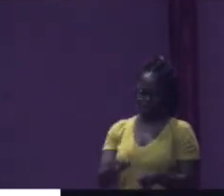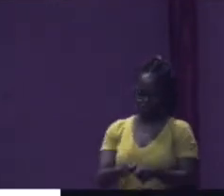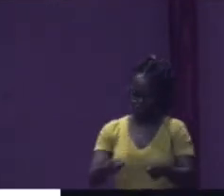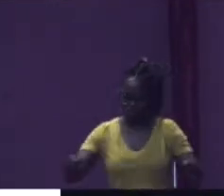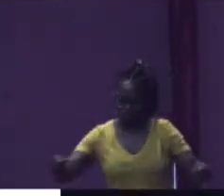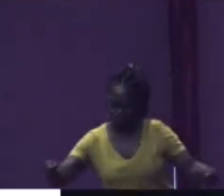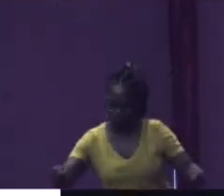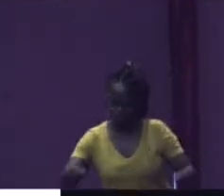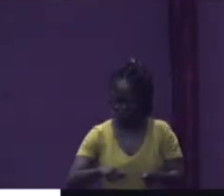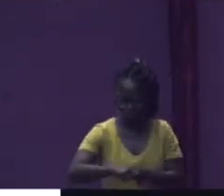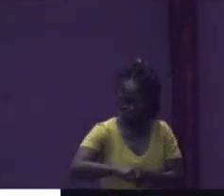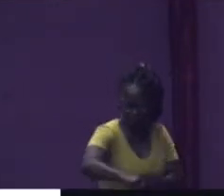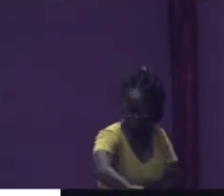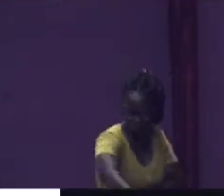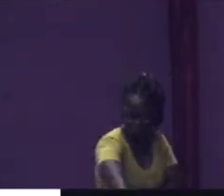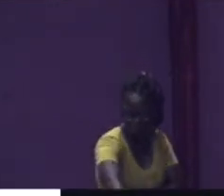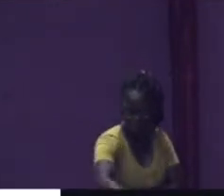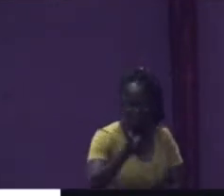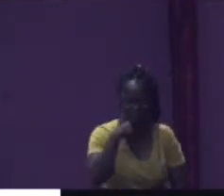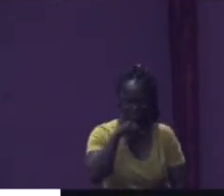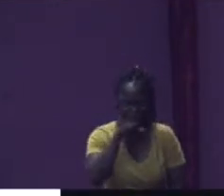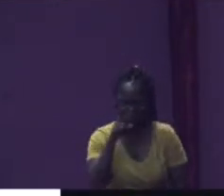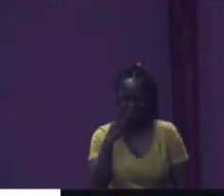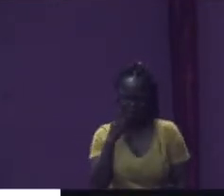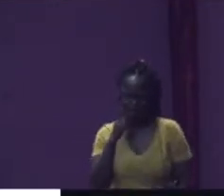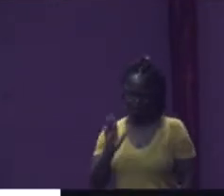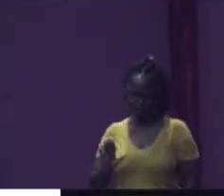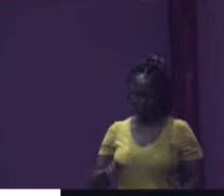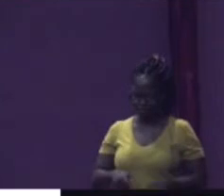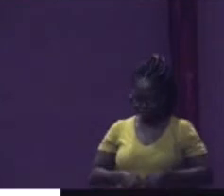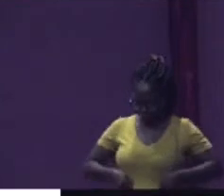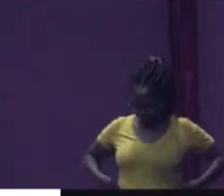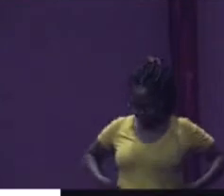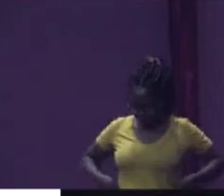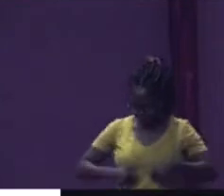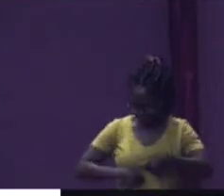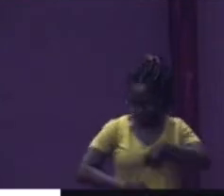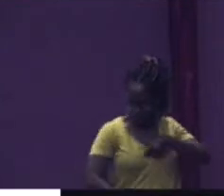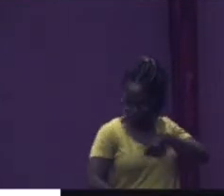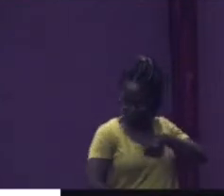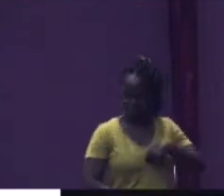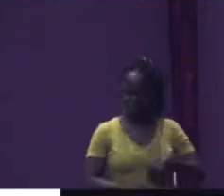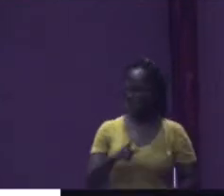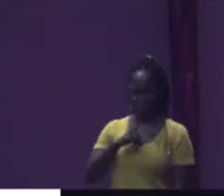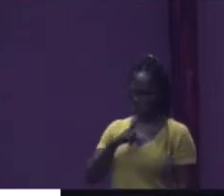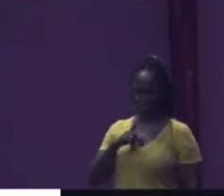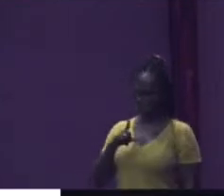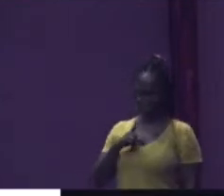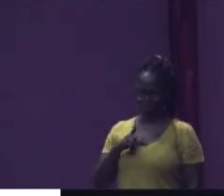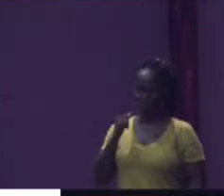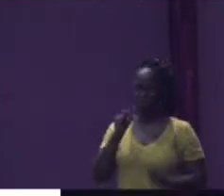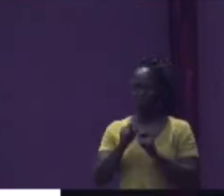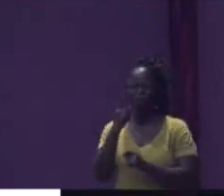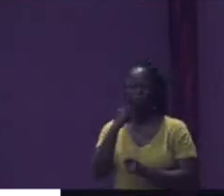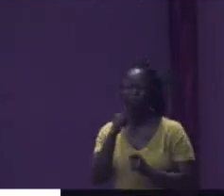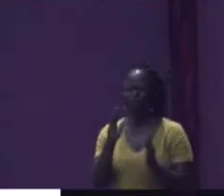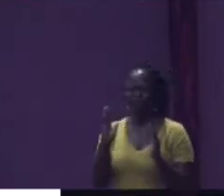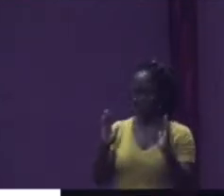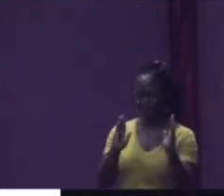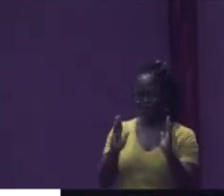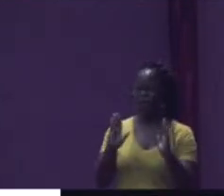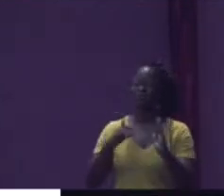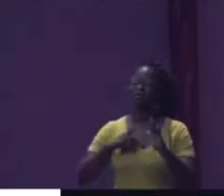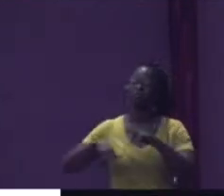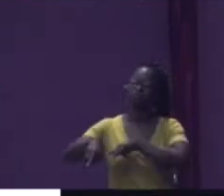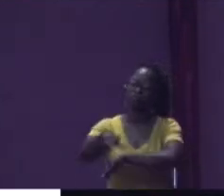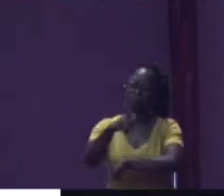a very, very wide difference in terms of these training programs, whether they're the